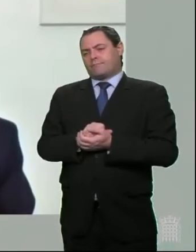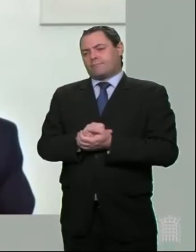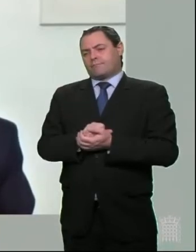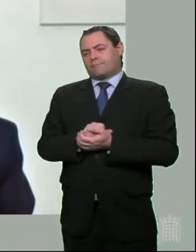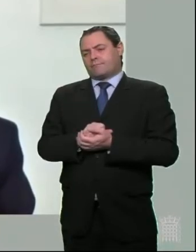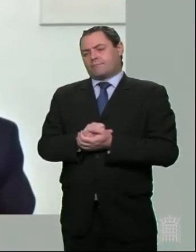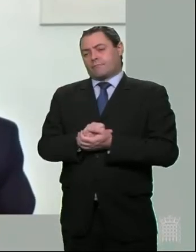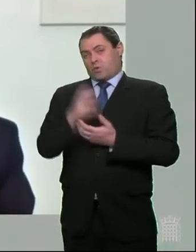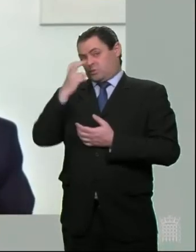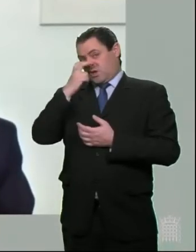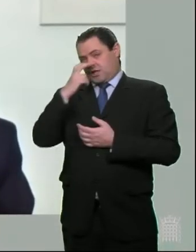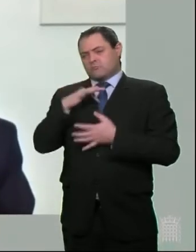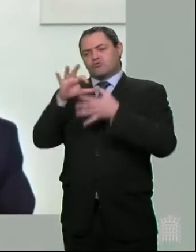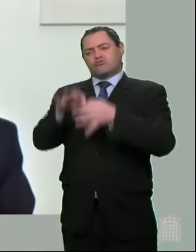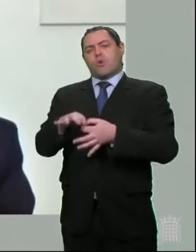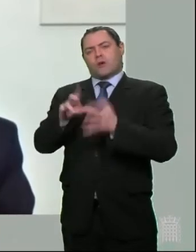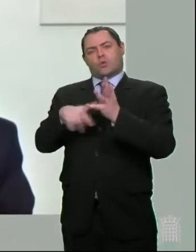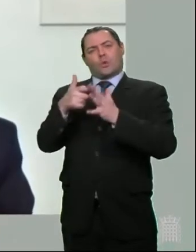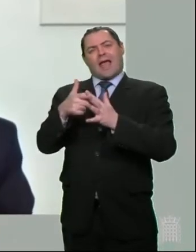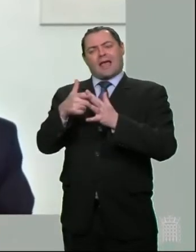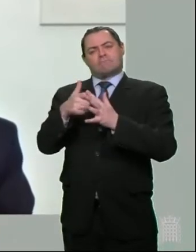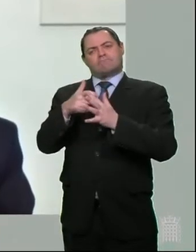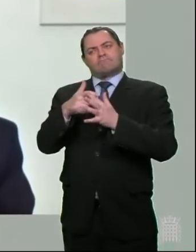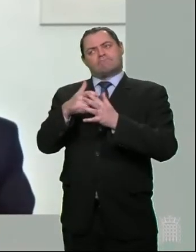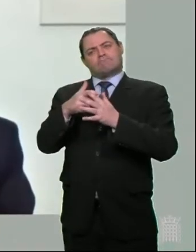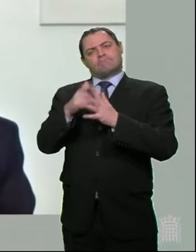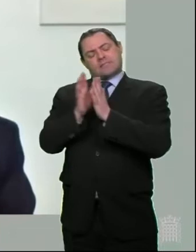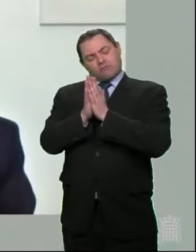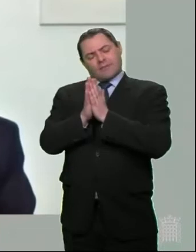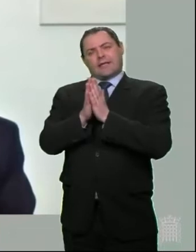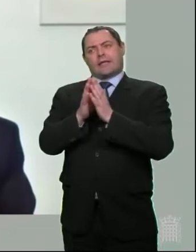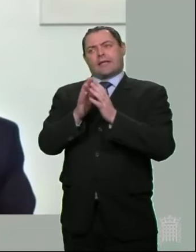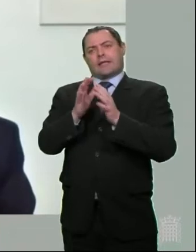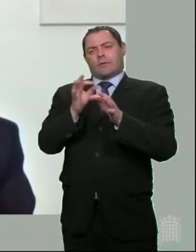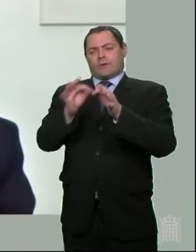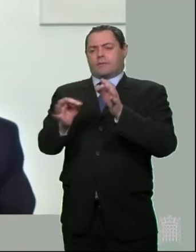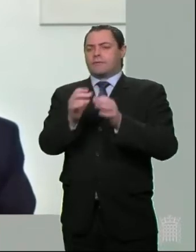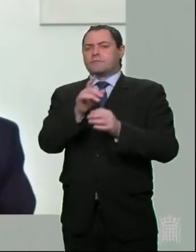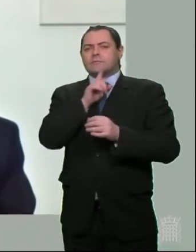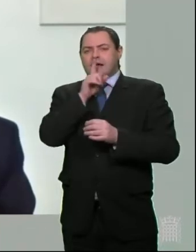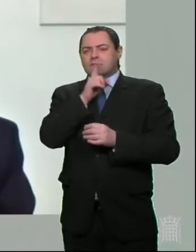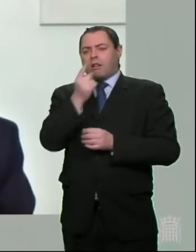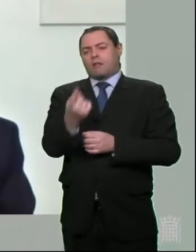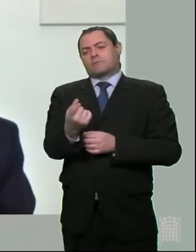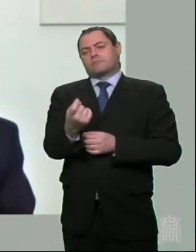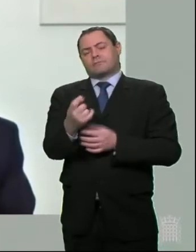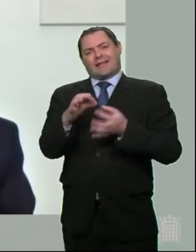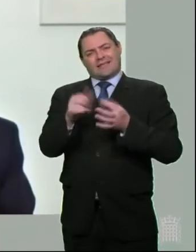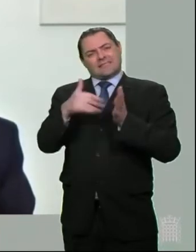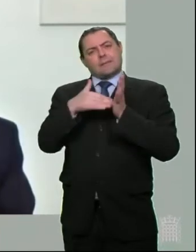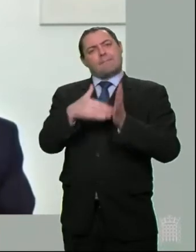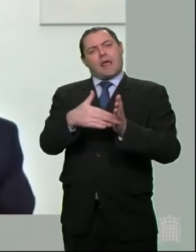UK ceremony and lighting a candle to remember the 6 million Jews murdered in the Holocaust, along, of course, with